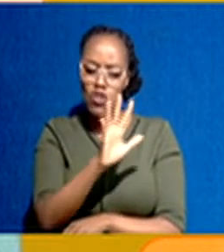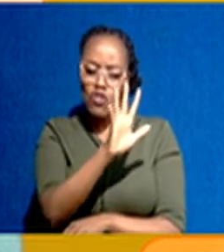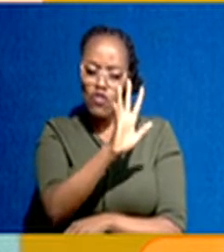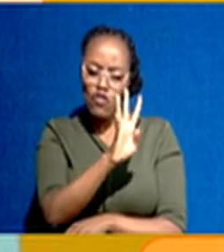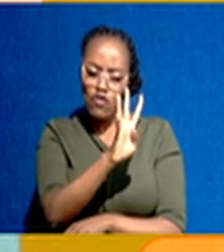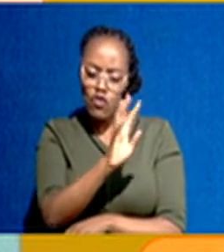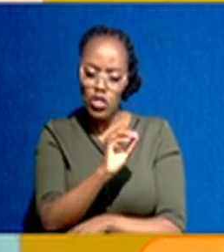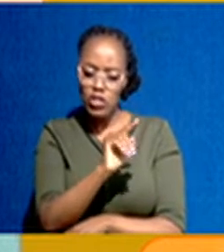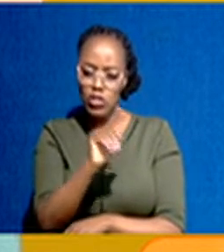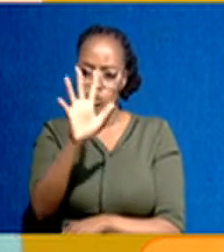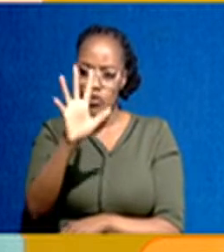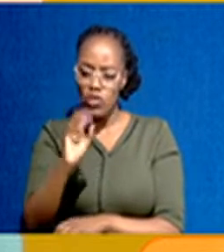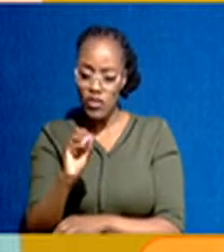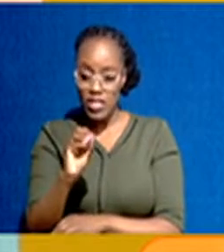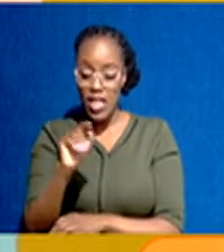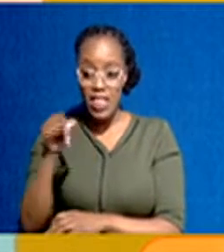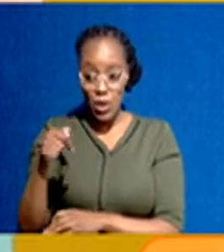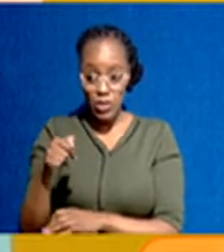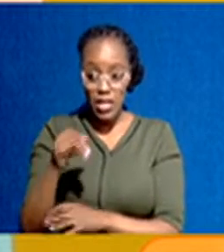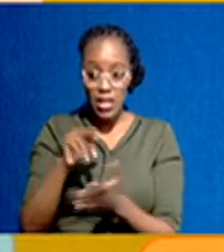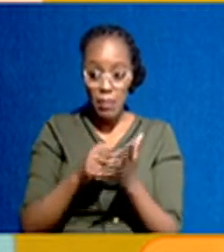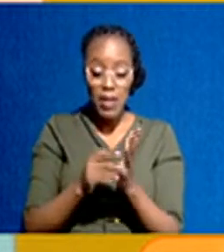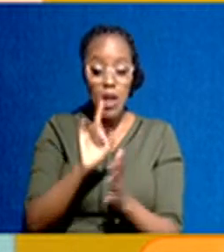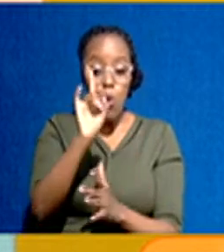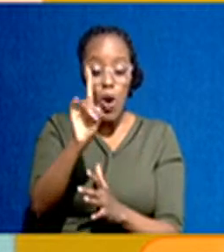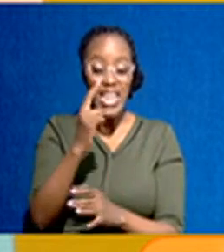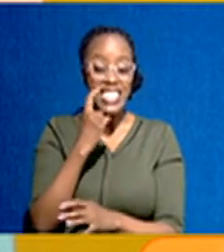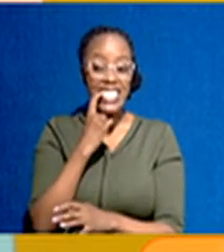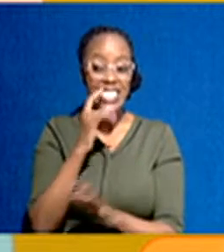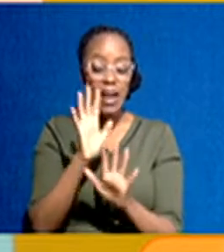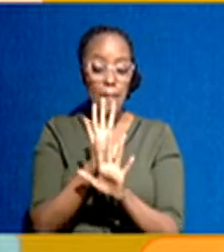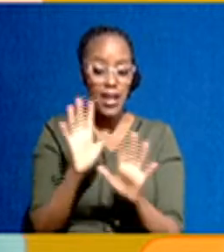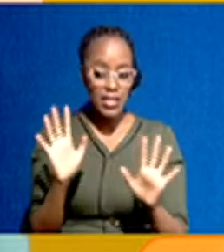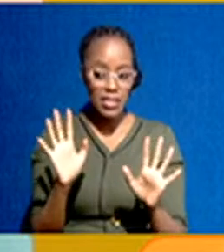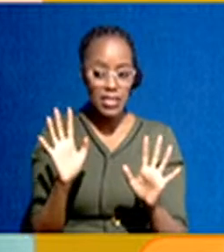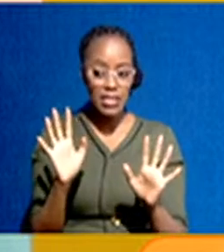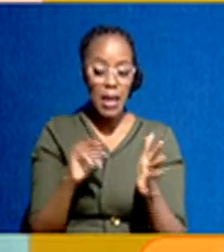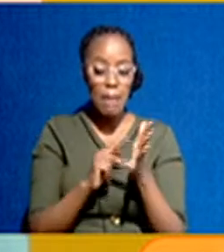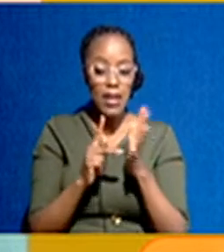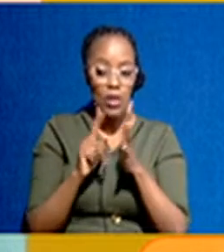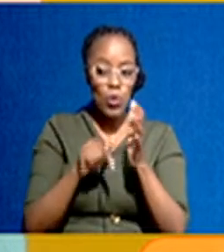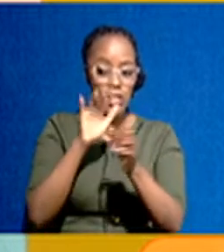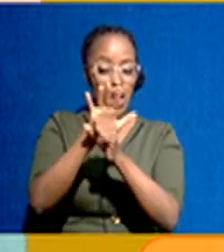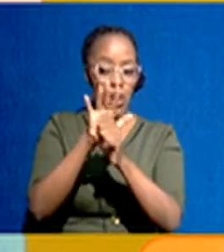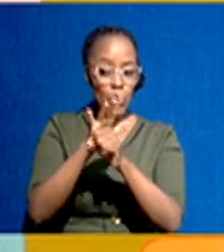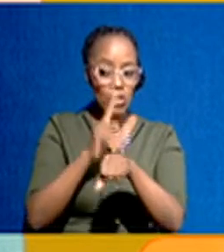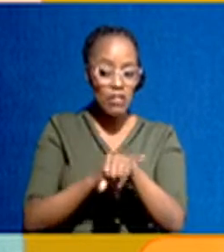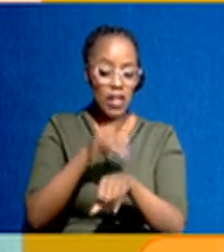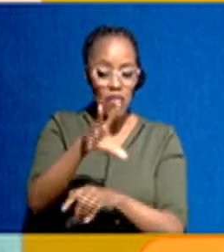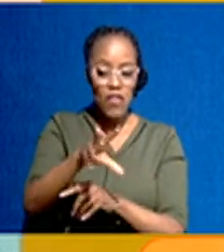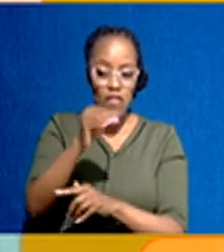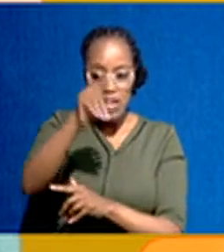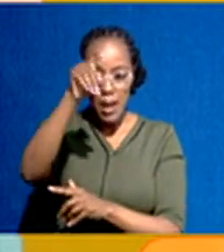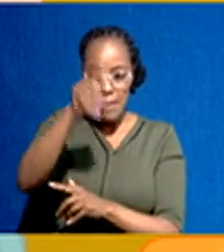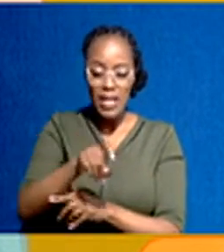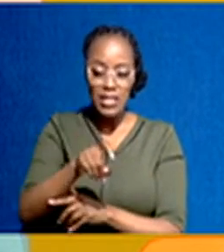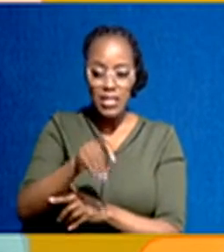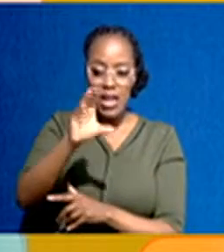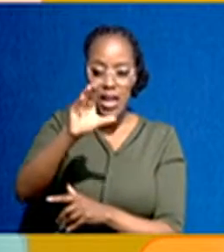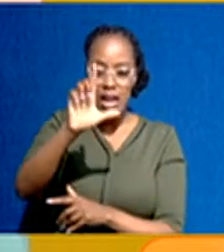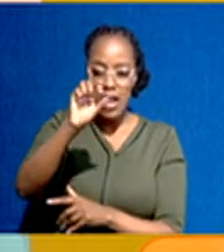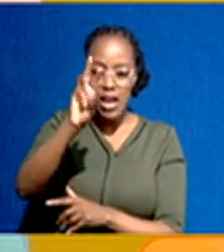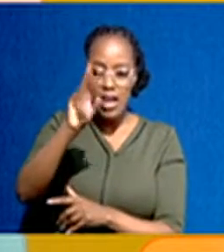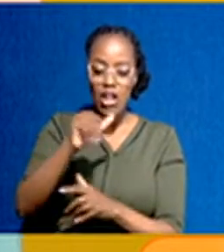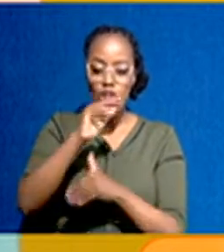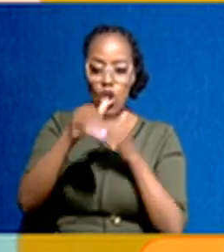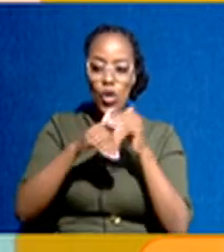40 to 50 thousand, depending on where it's done. That is one tooth, right? So most of the time, you find that we have to crown all the